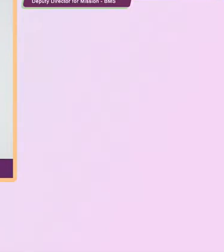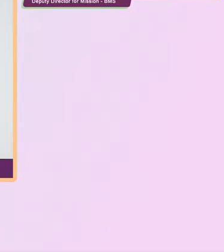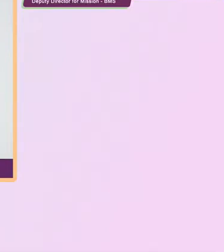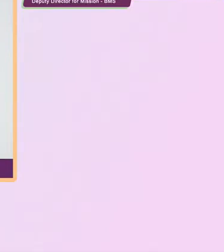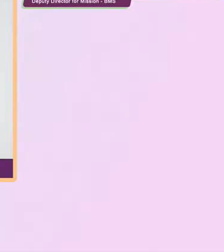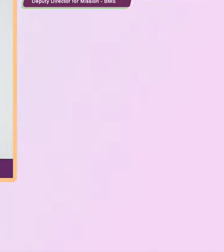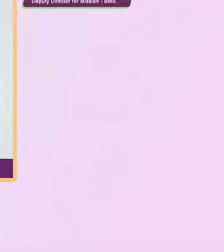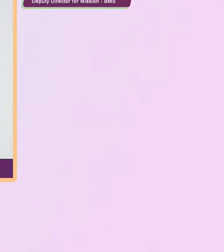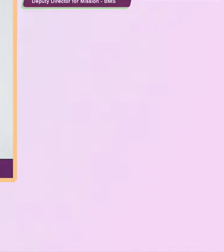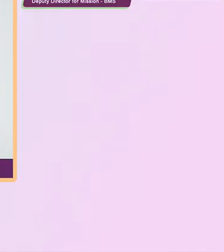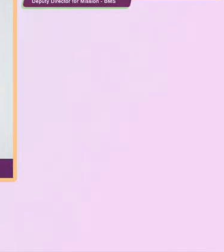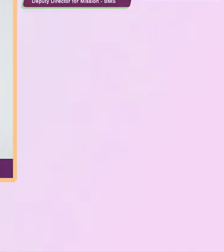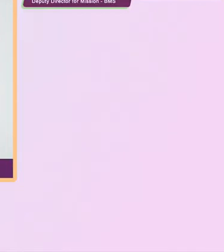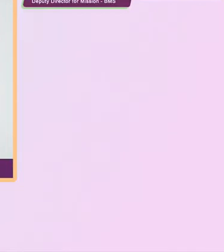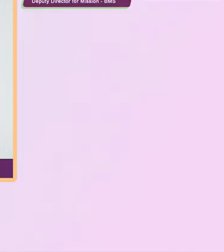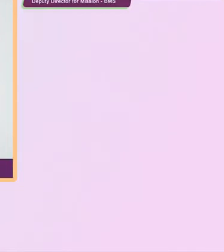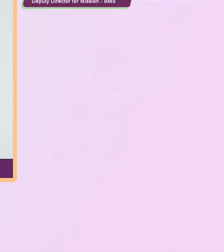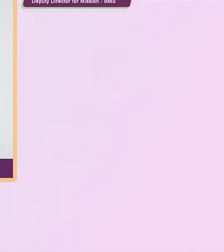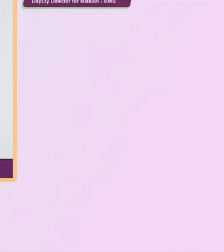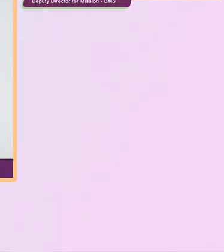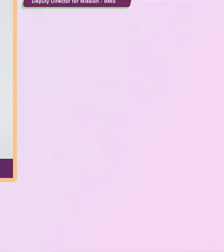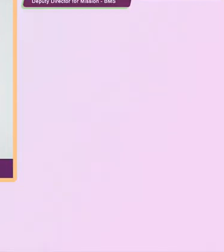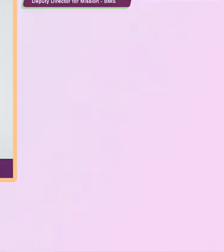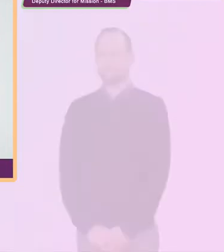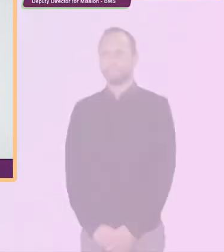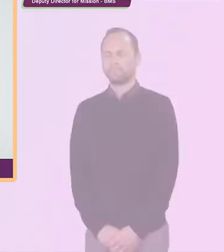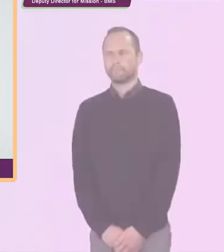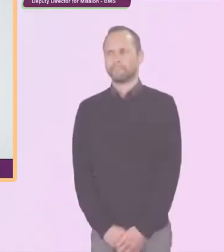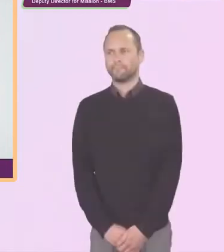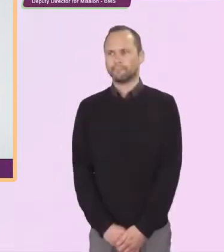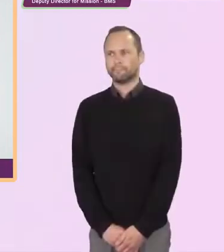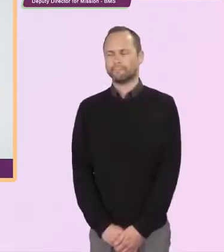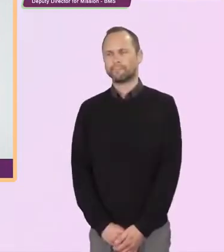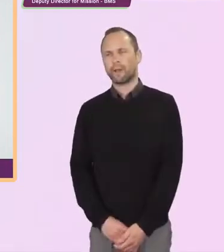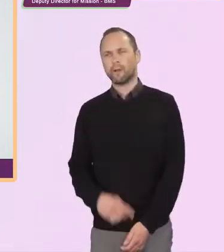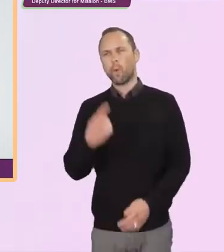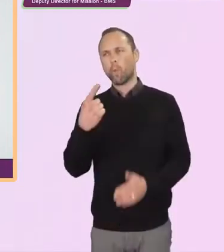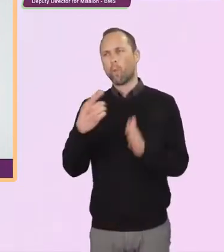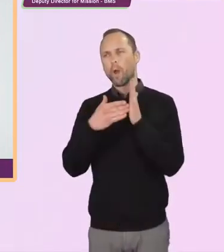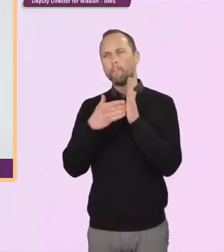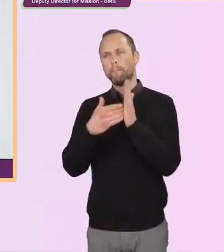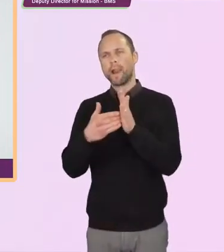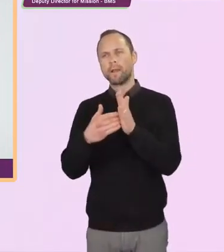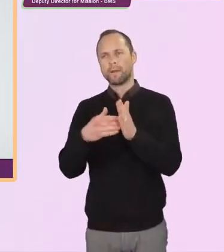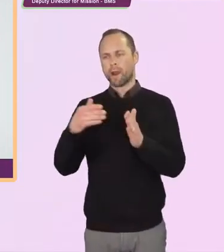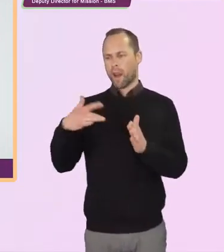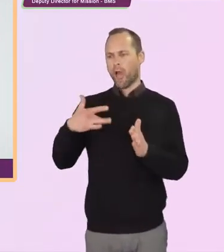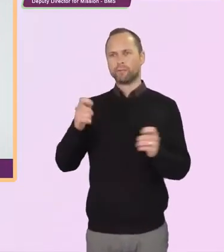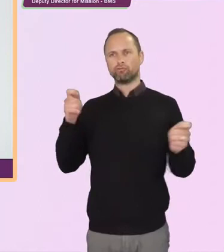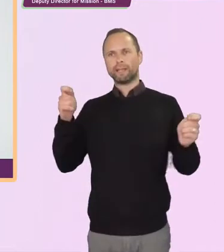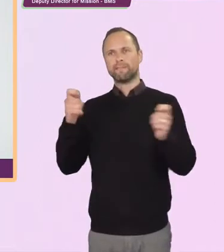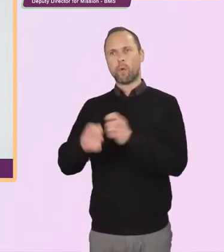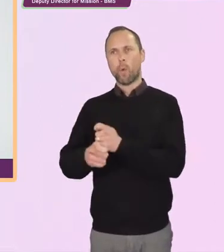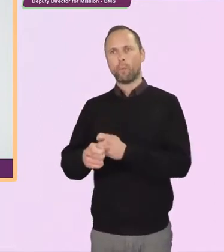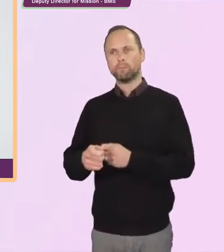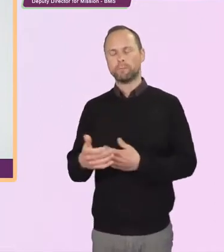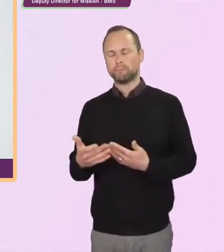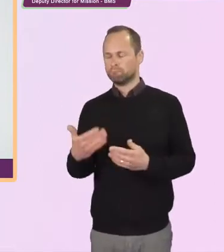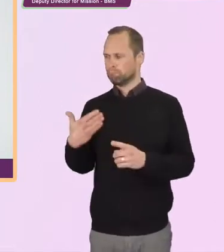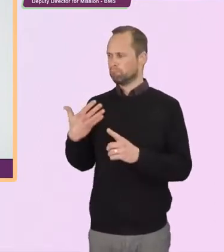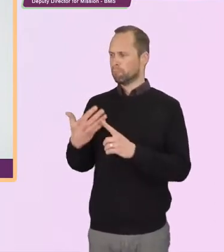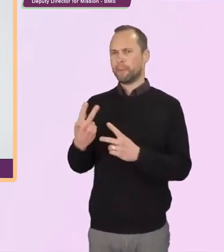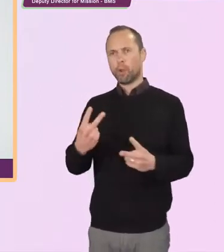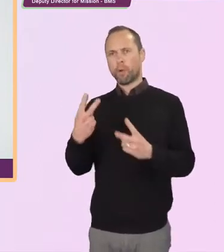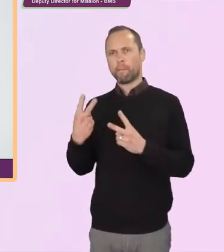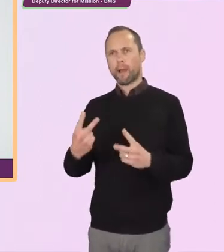ago being in assembly and talking about this faith-stretching goal of 1 million lives transformed. And here we are 5 years later, taking stock